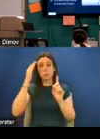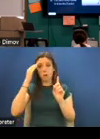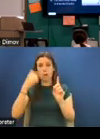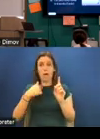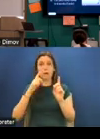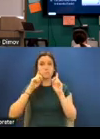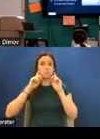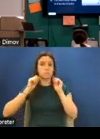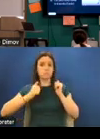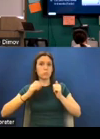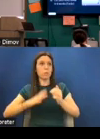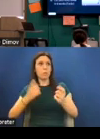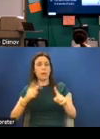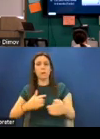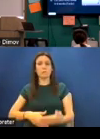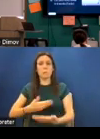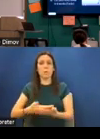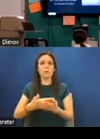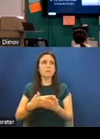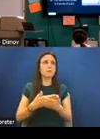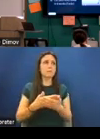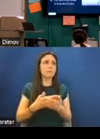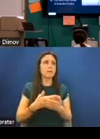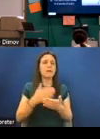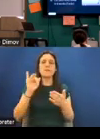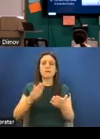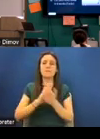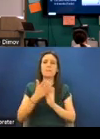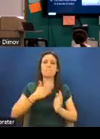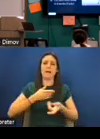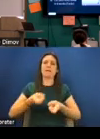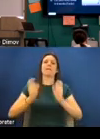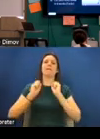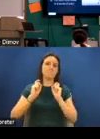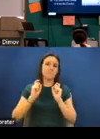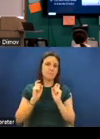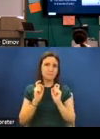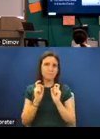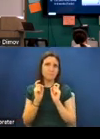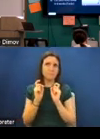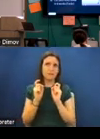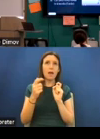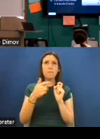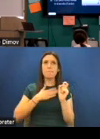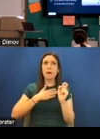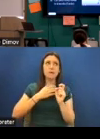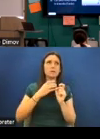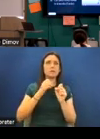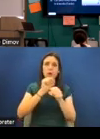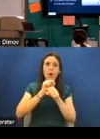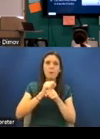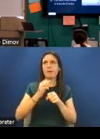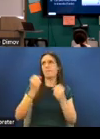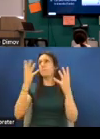hearing loss. So has become one of my greatest gifts with my profession and also many deaf friends